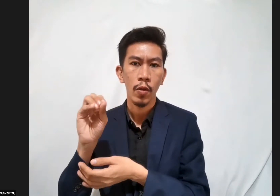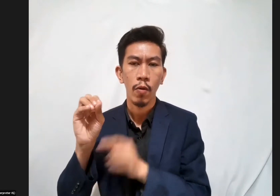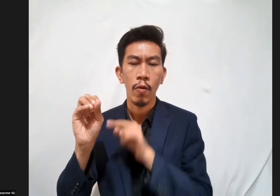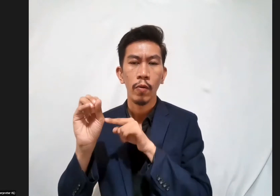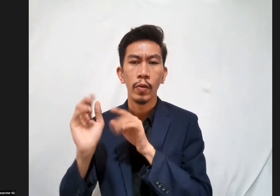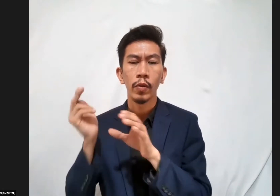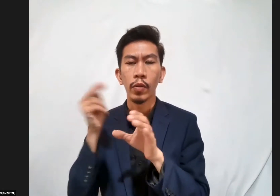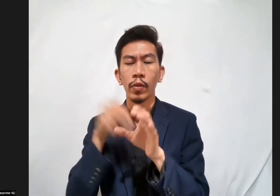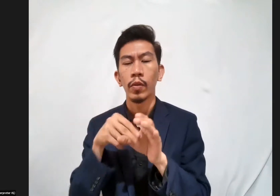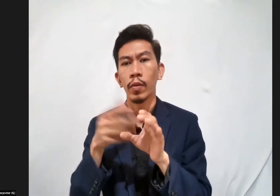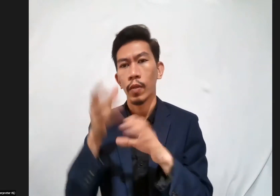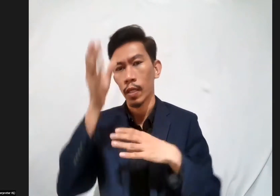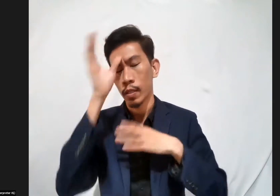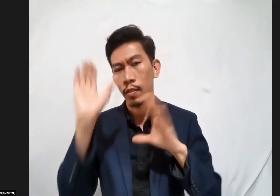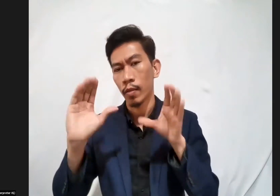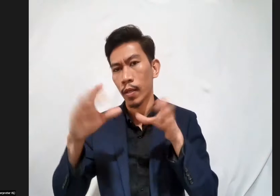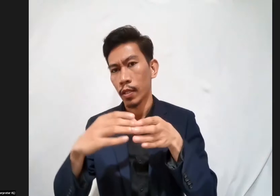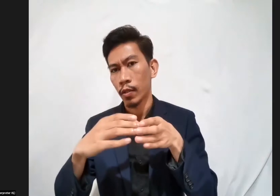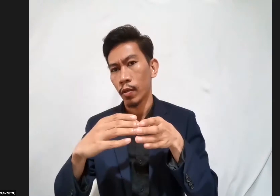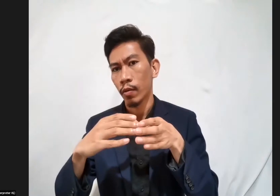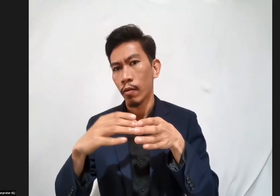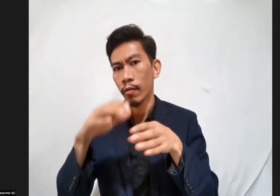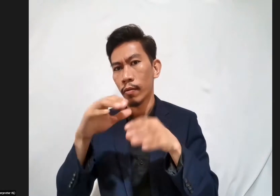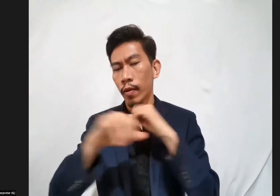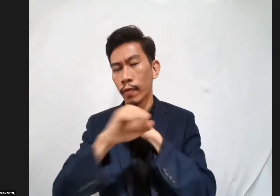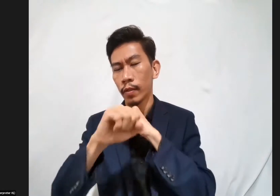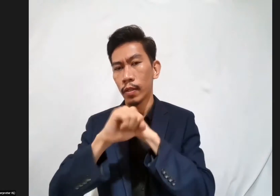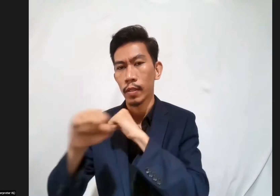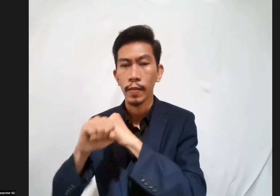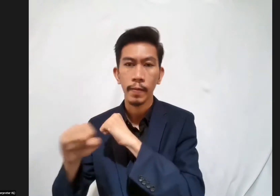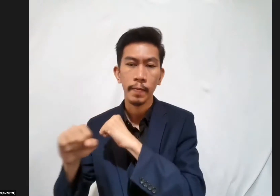joining the Cancer Coalition on their advocacy